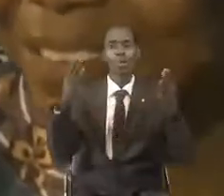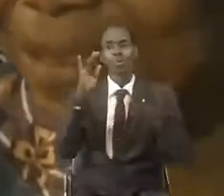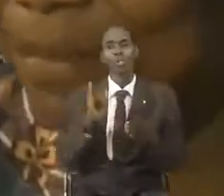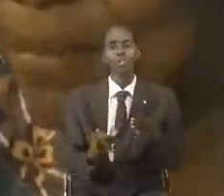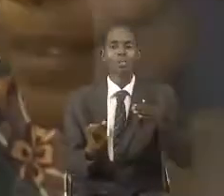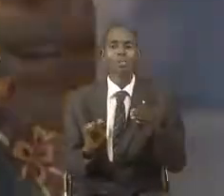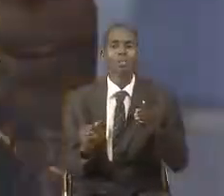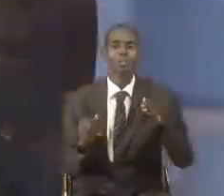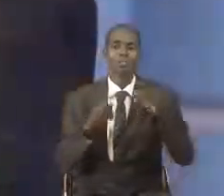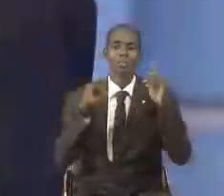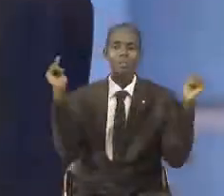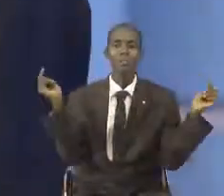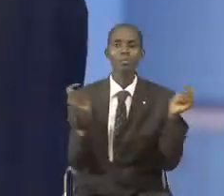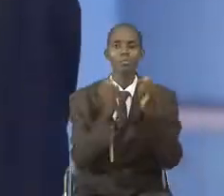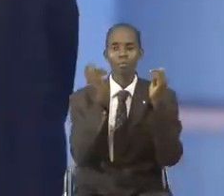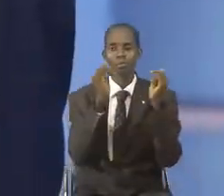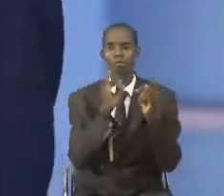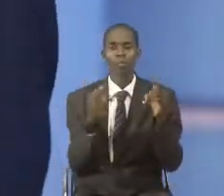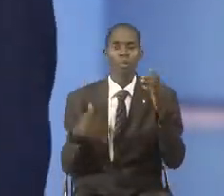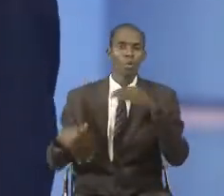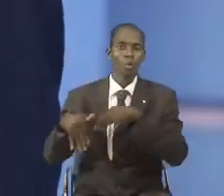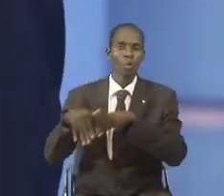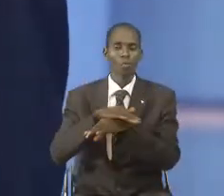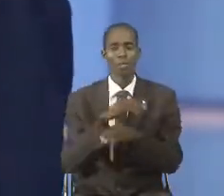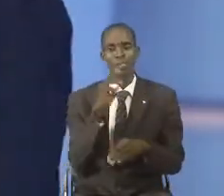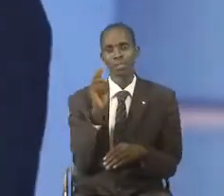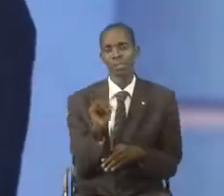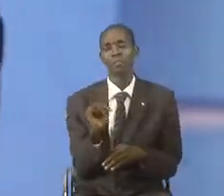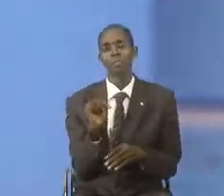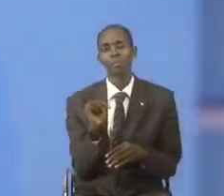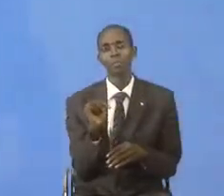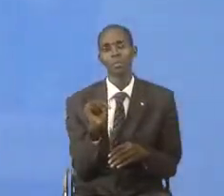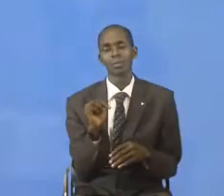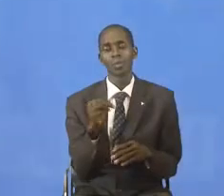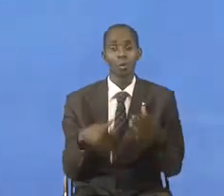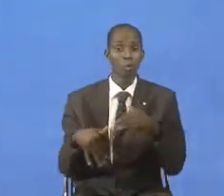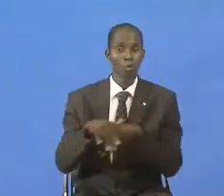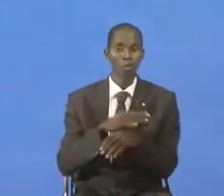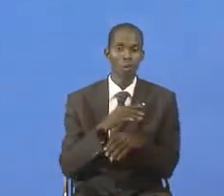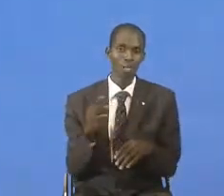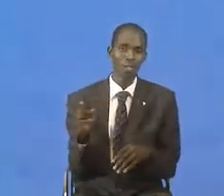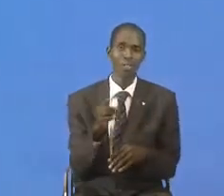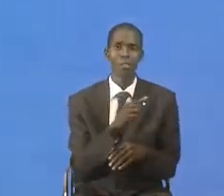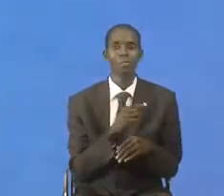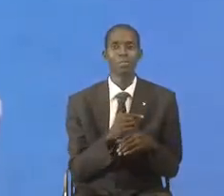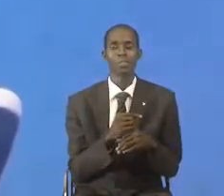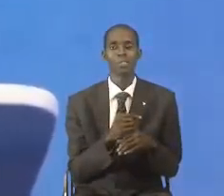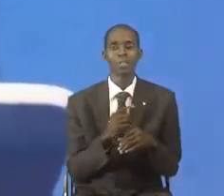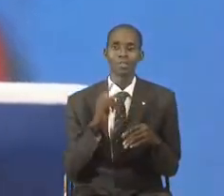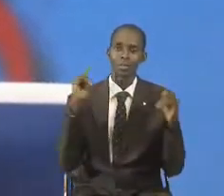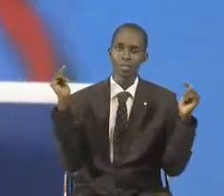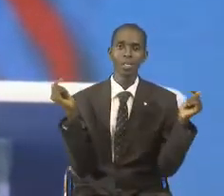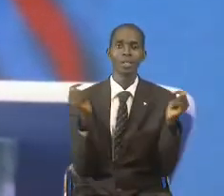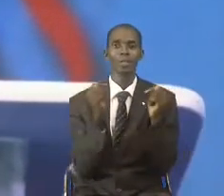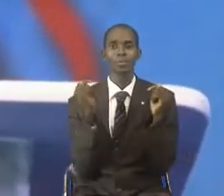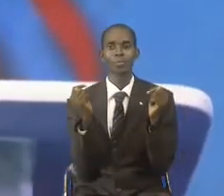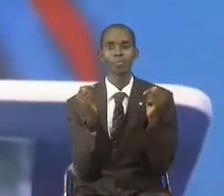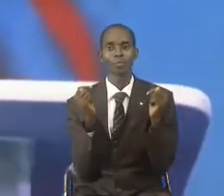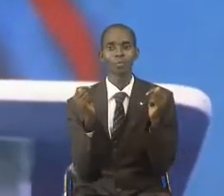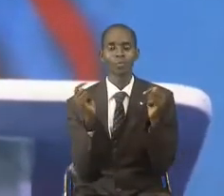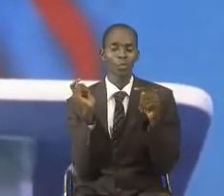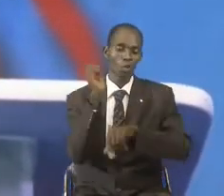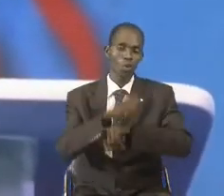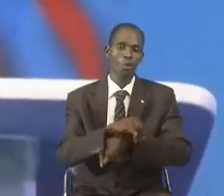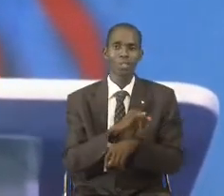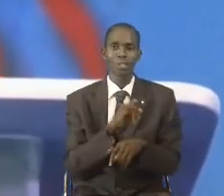of them openly, triumphing over them in each victory.